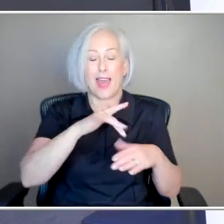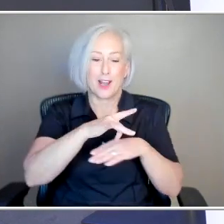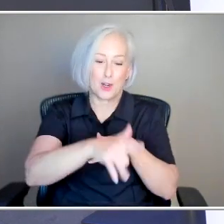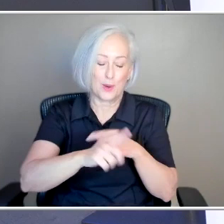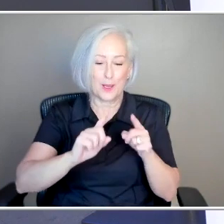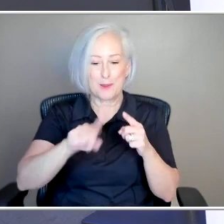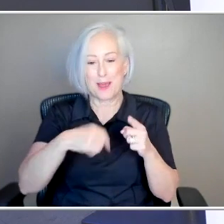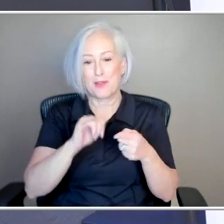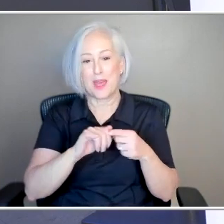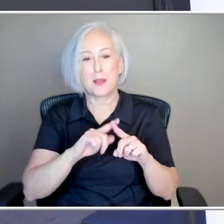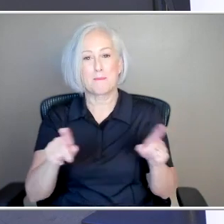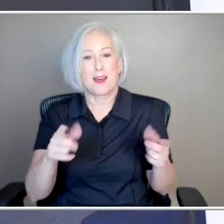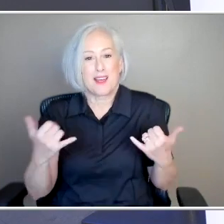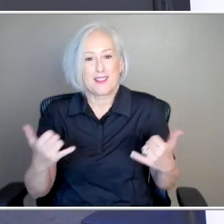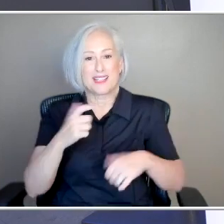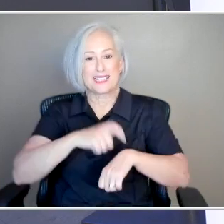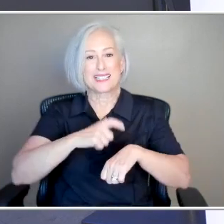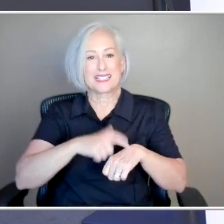Chiefs football.